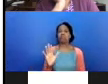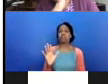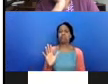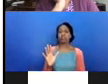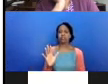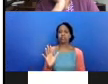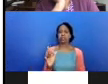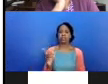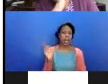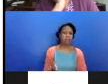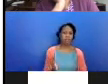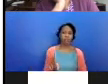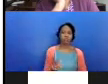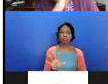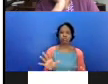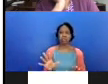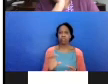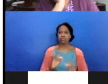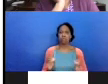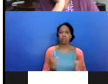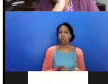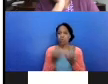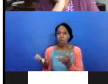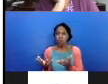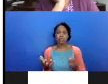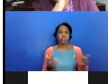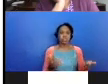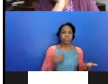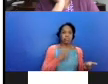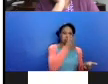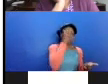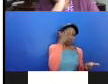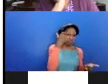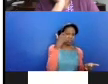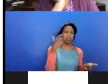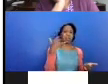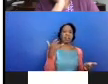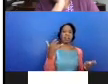not, there's no kind of linear causality with experiencing violence and then perpetrating violence necessarily.